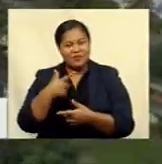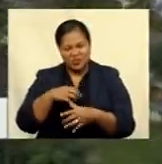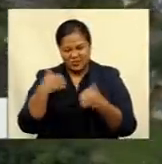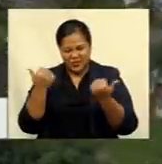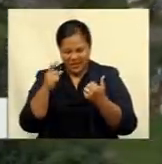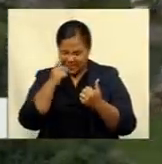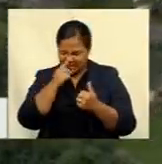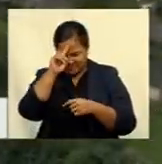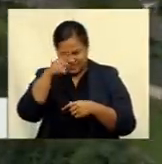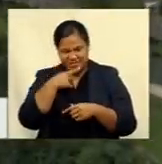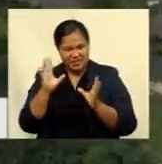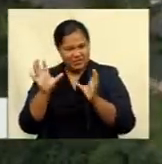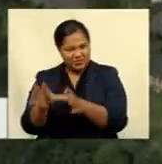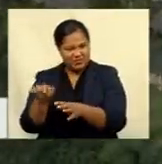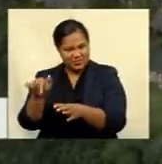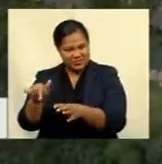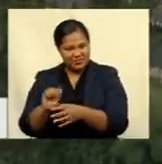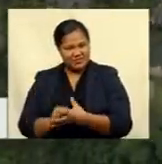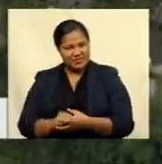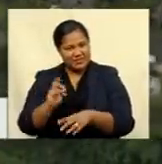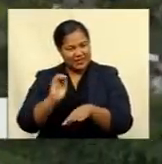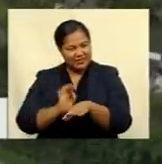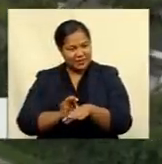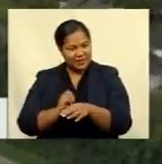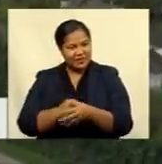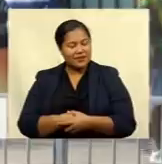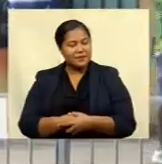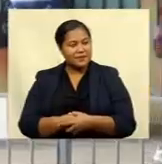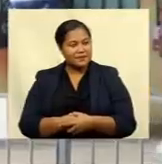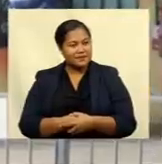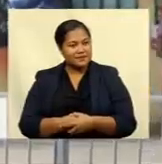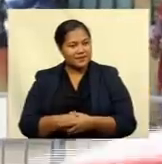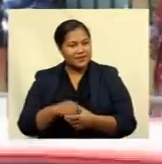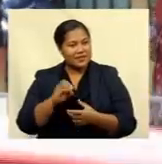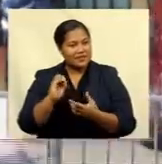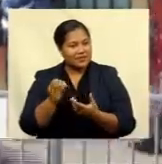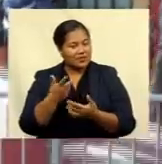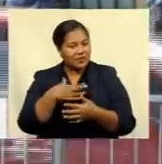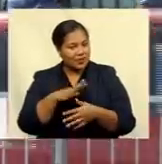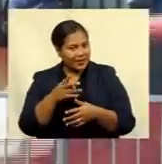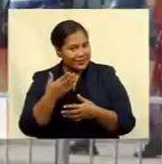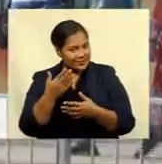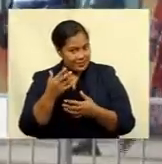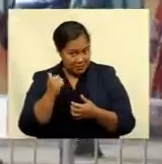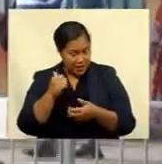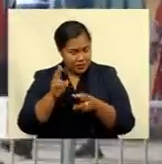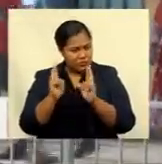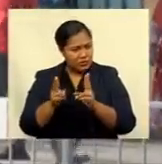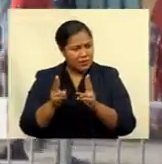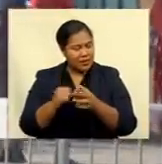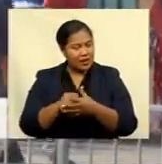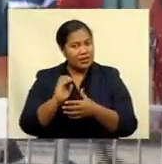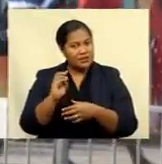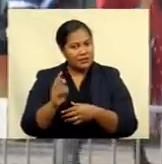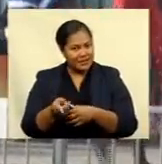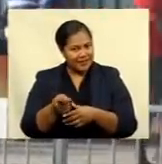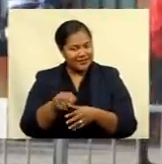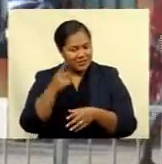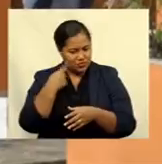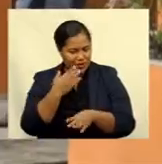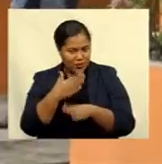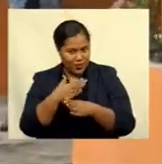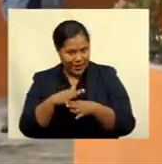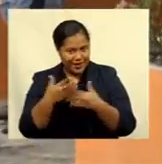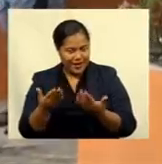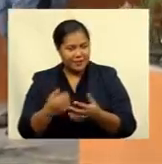of patients within a single infectious disease. In fact, I would say they're never normally set up for that. So that's a really unusual